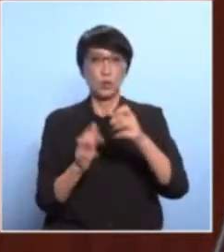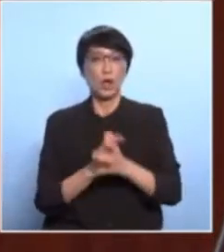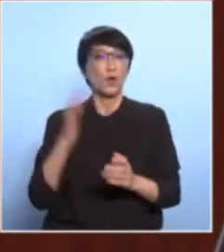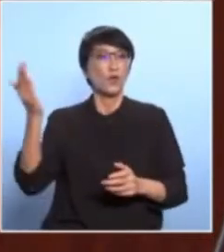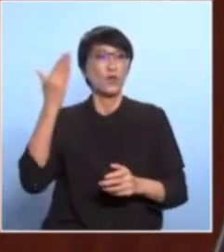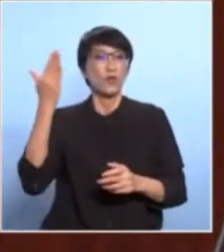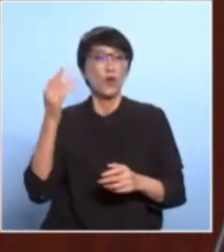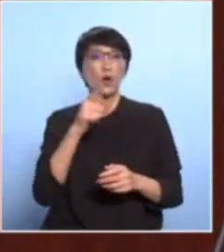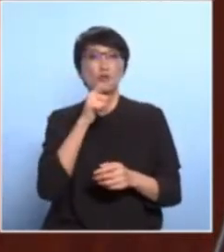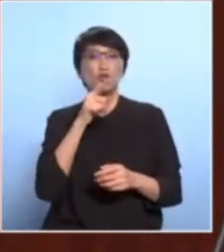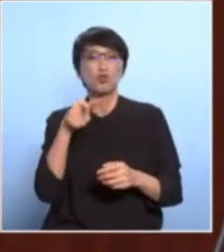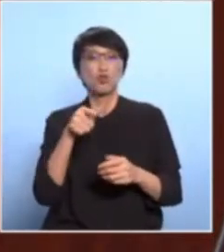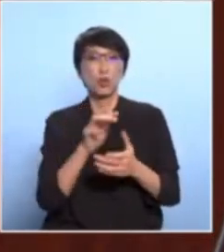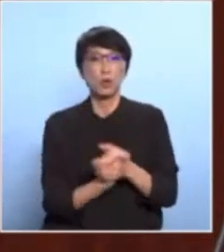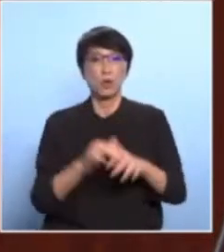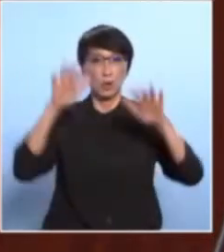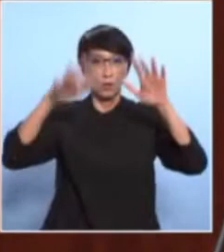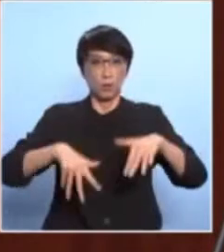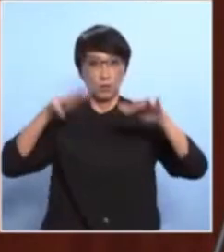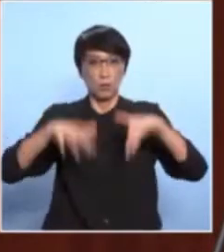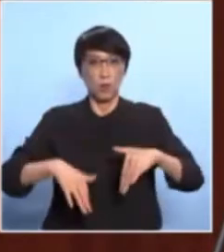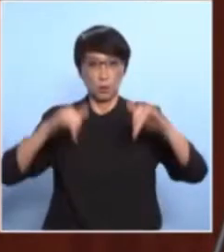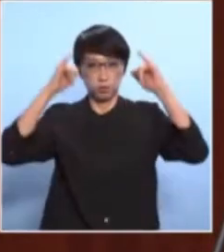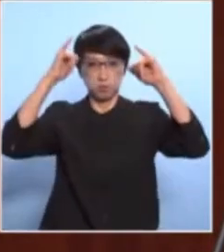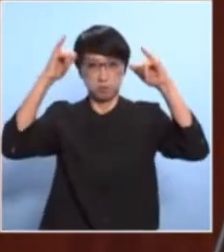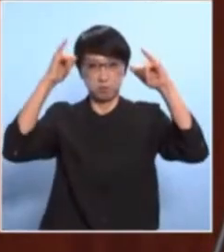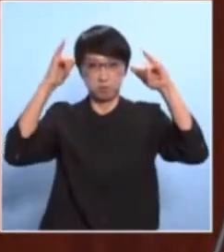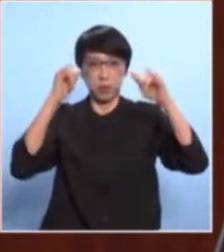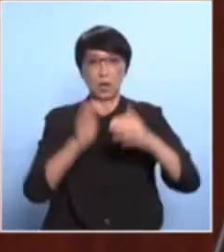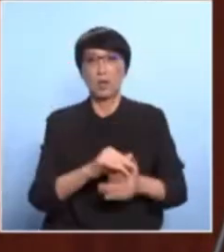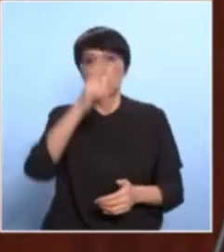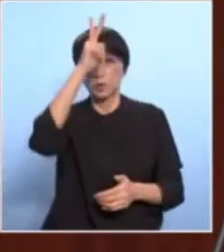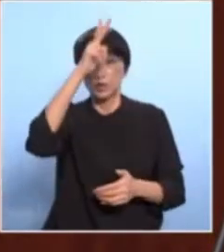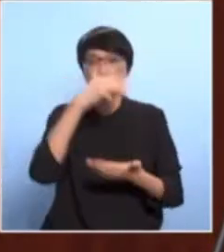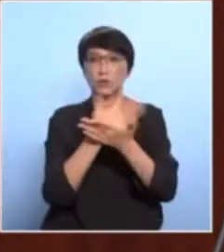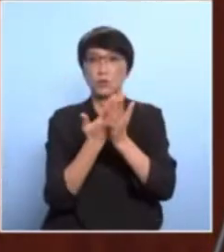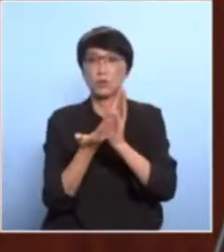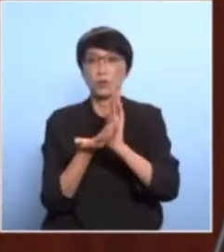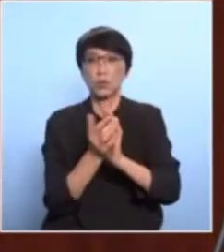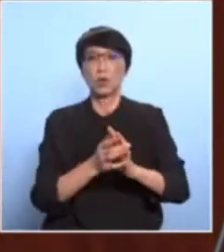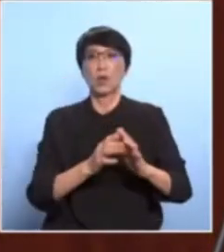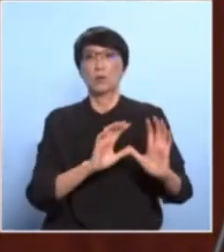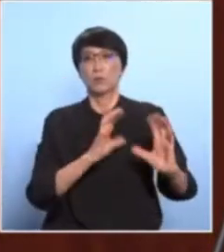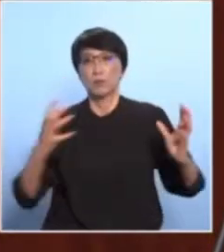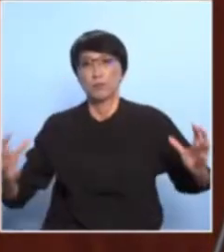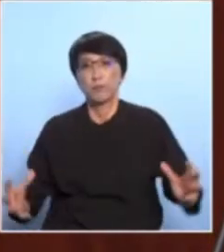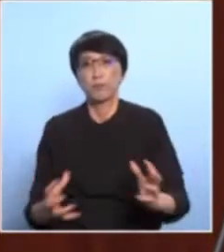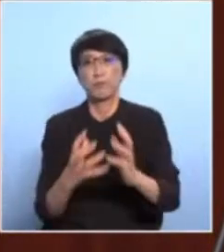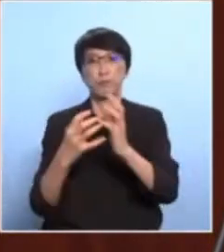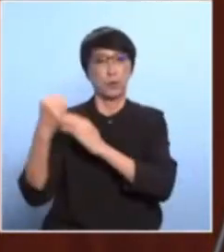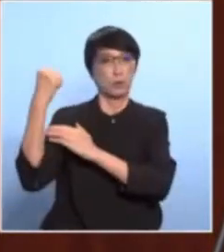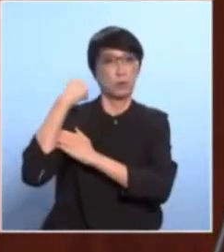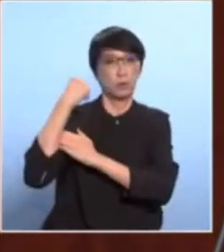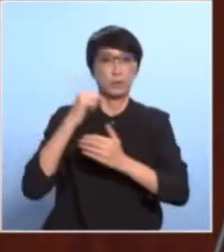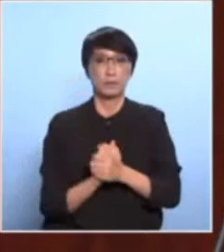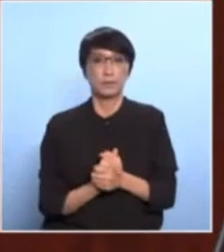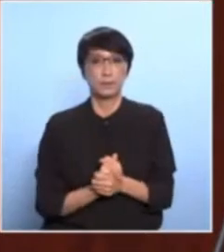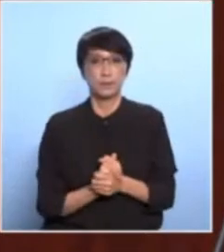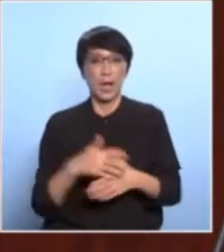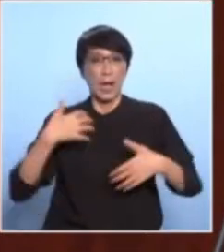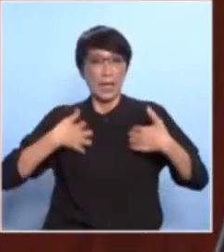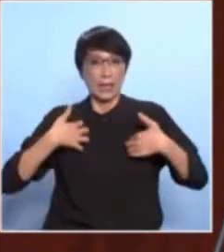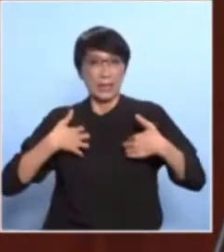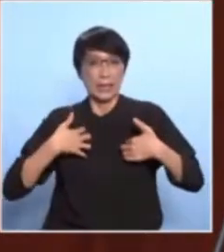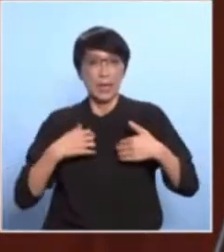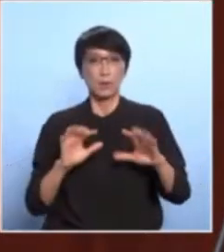to good quality government services. In September, when Hong Kong was hit by Super Typhoon Sola, followed by torrential rain,